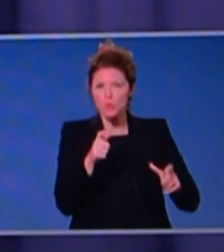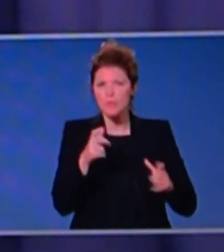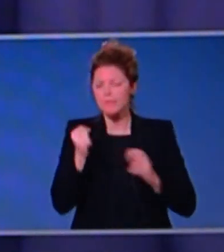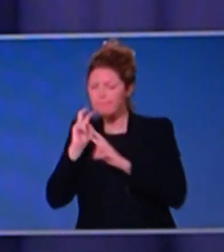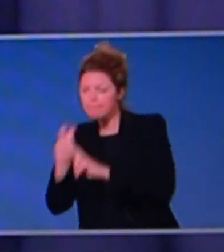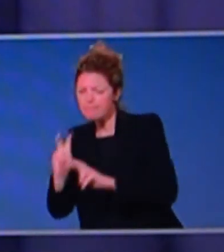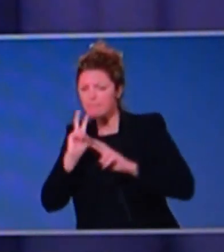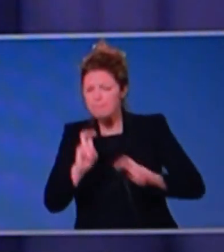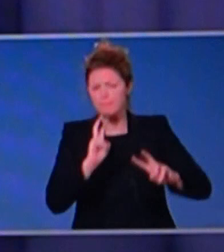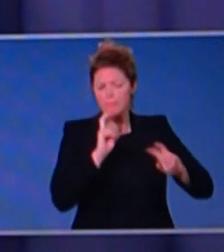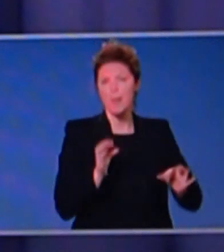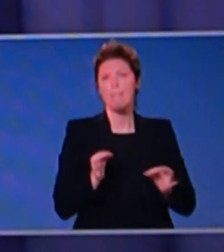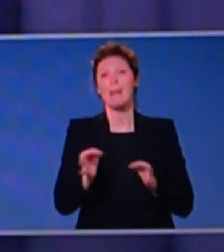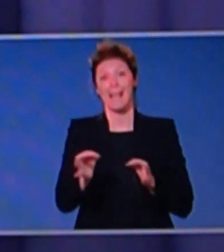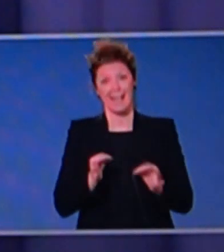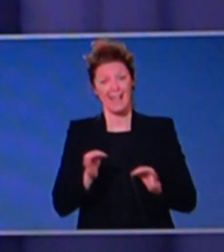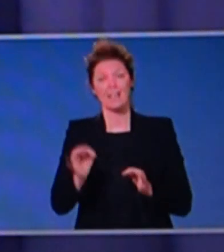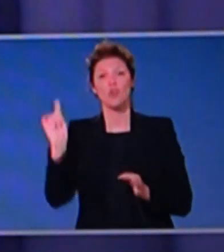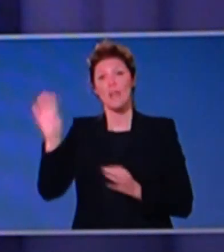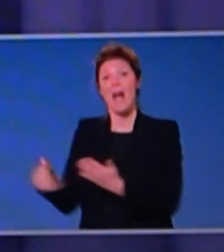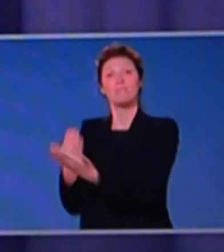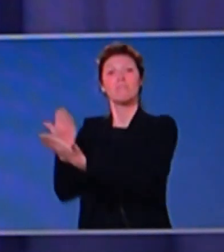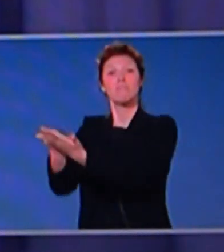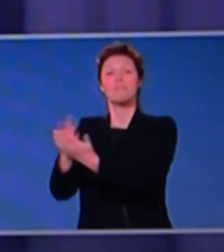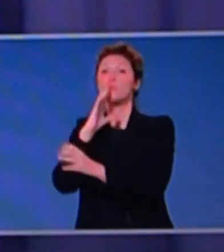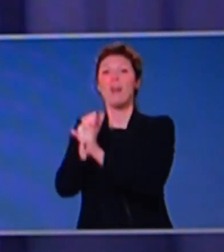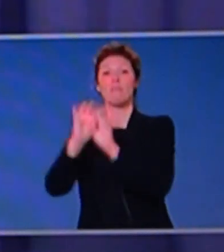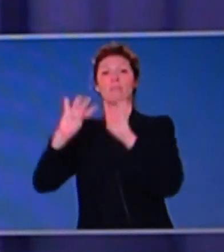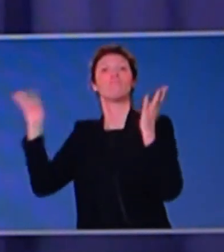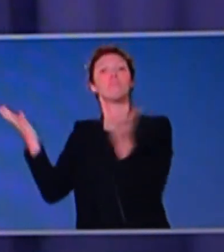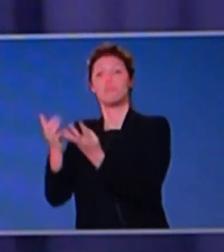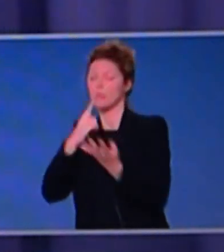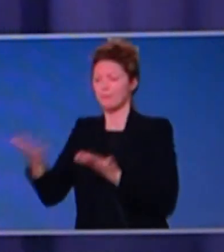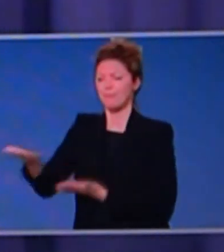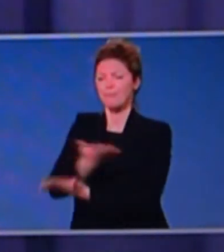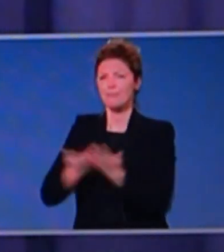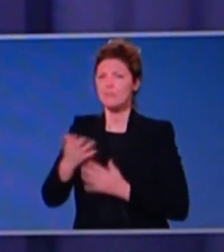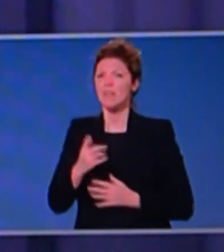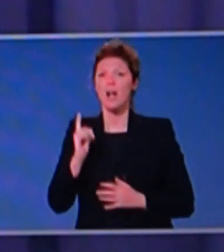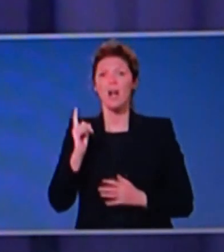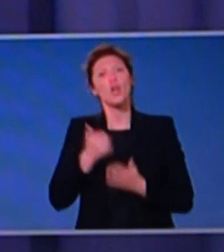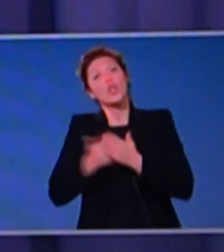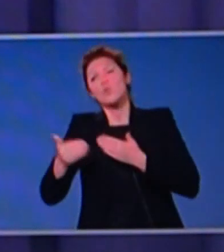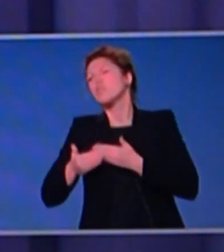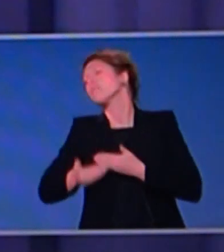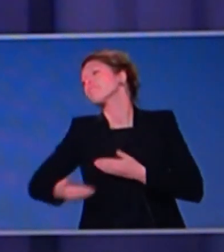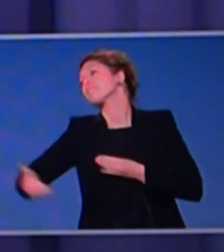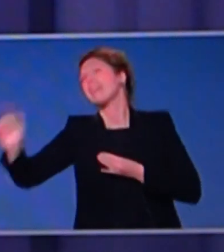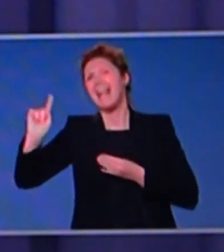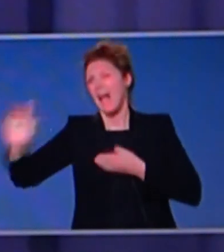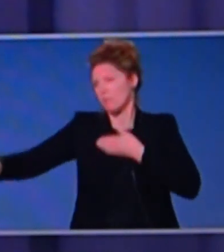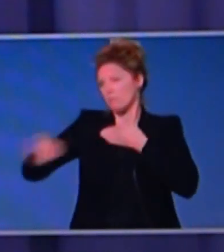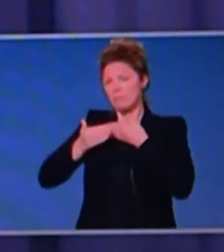invited to be put before National Cabinet. And we are doing this in a very short turnaround time. We will have something to present